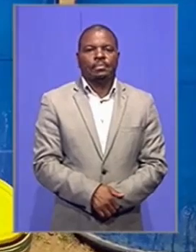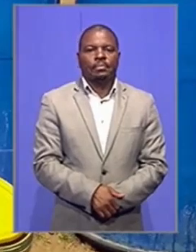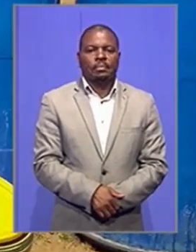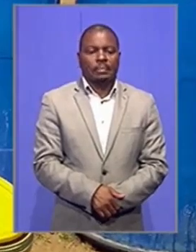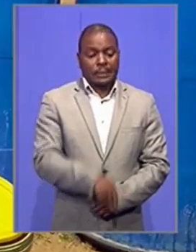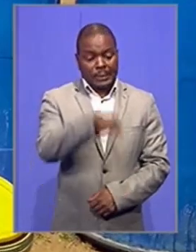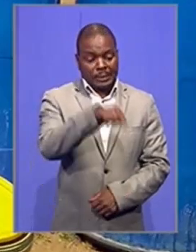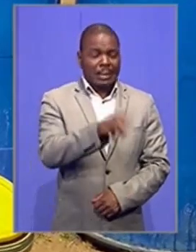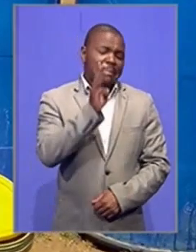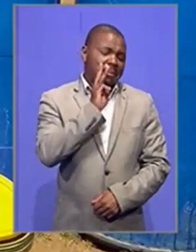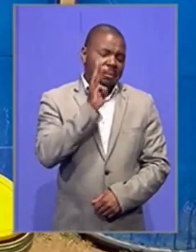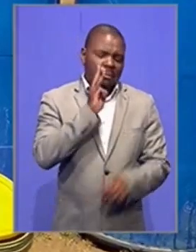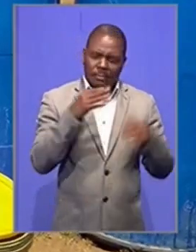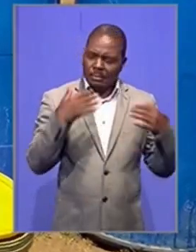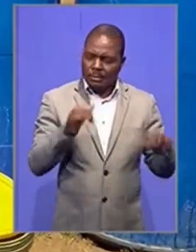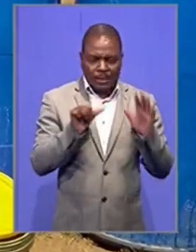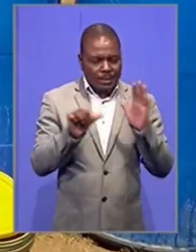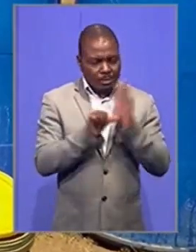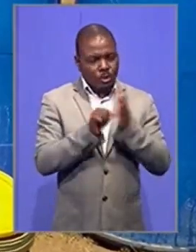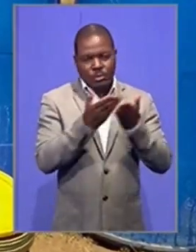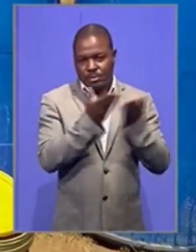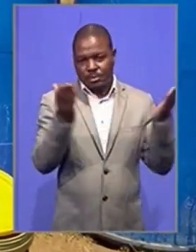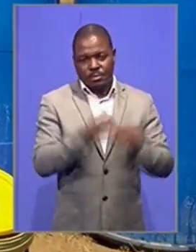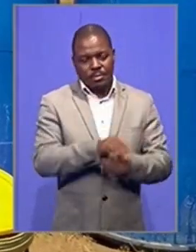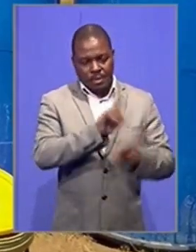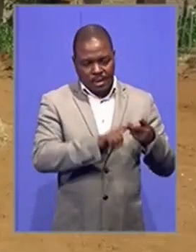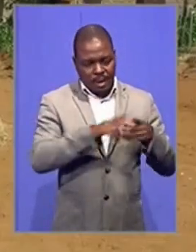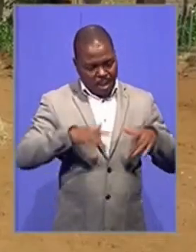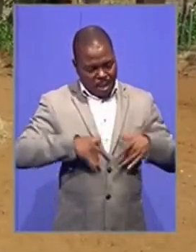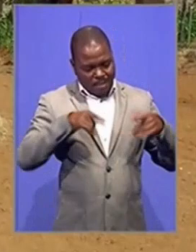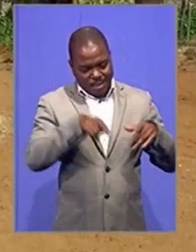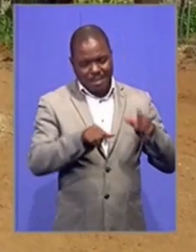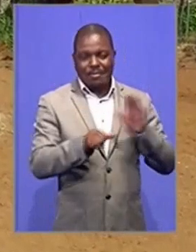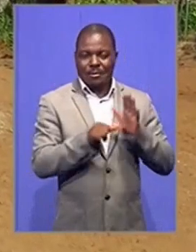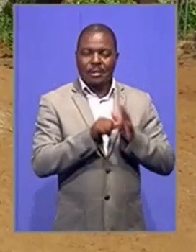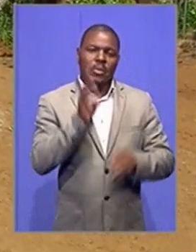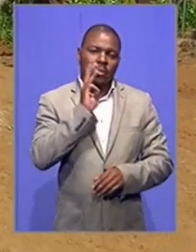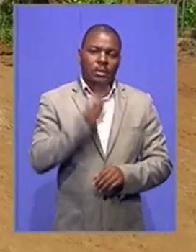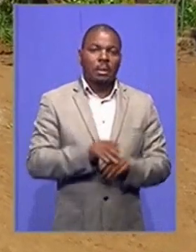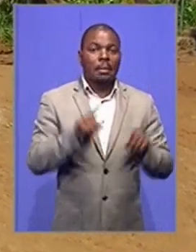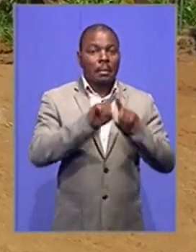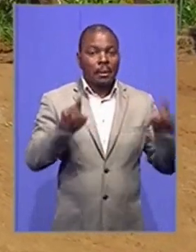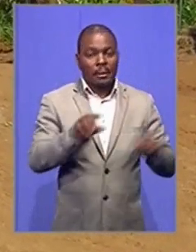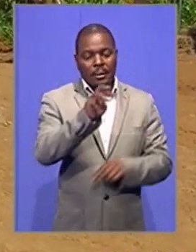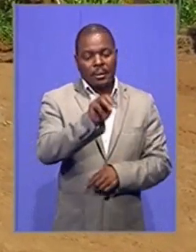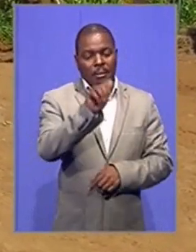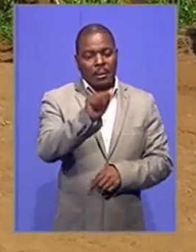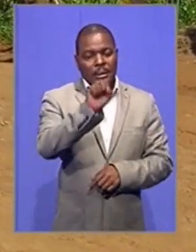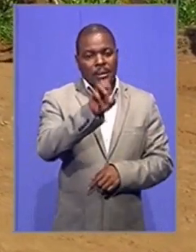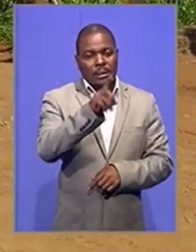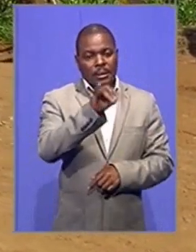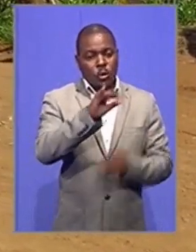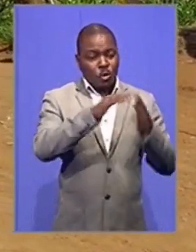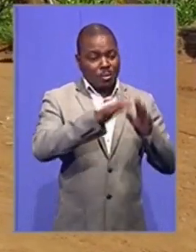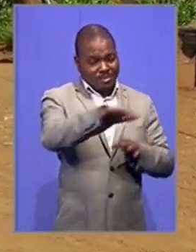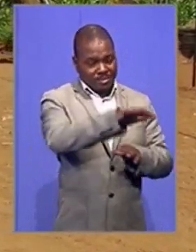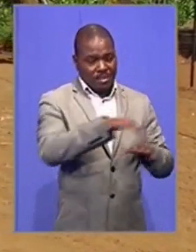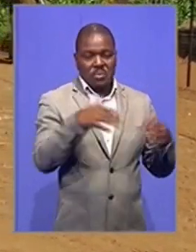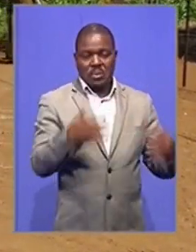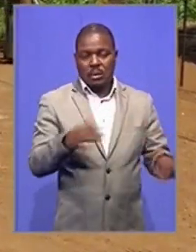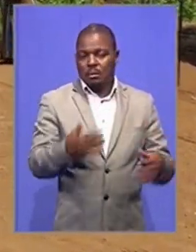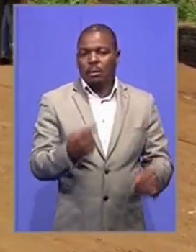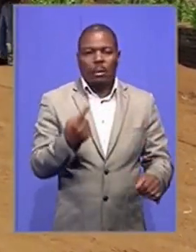Meetse ke sediriswa se botlokwa go bohle ebile ke motheo wa bophelo. E fela go badudi ba motse wa Masedi kwa Ramokgopa. Meetse e tloga e le letsaka